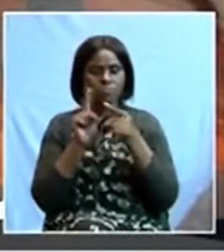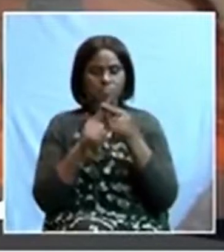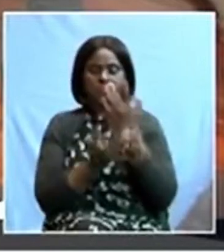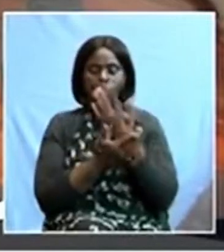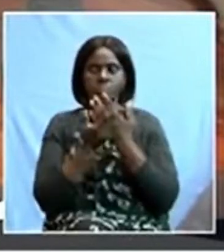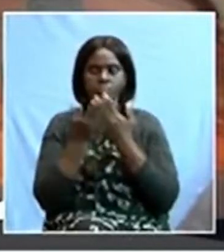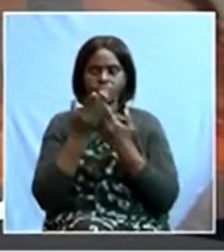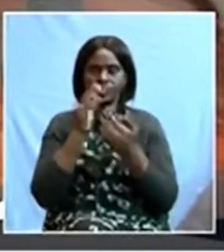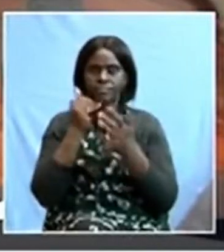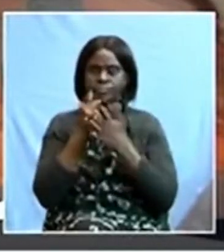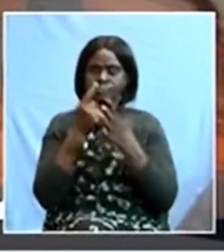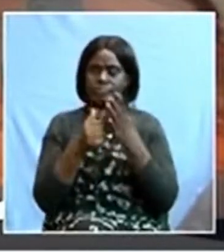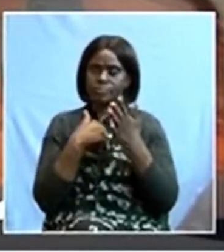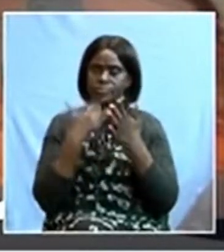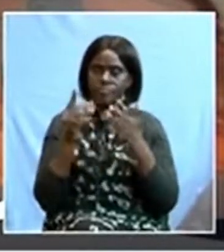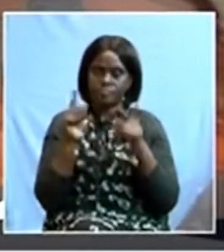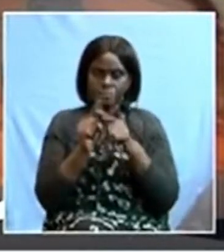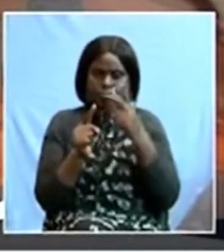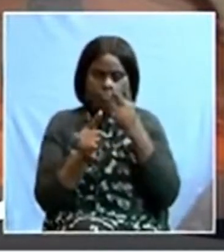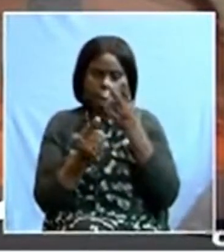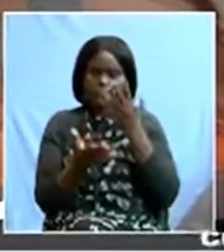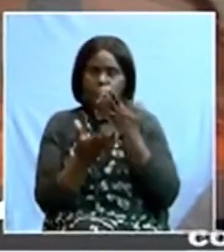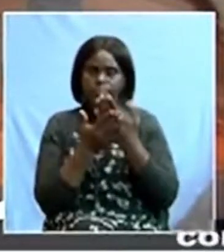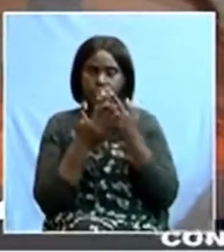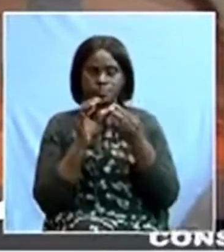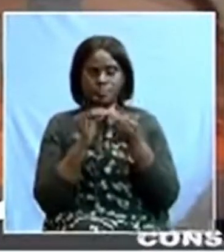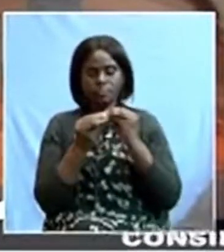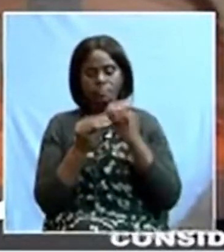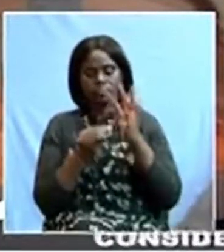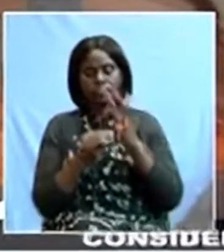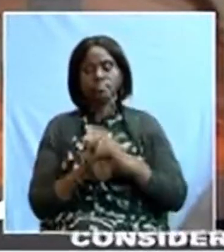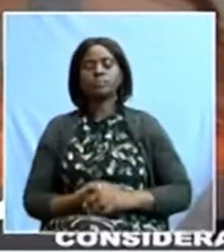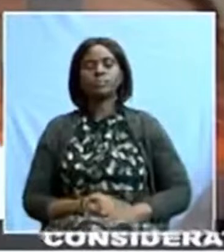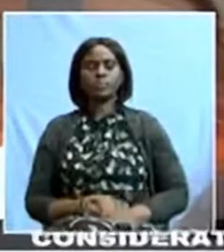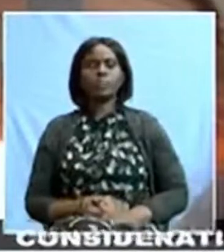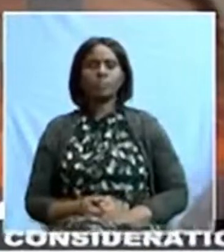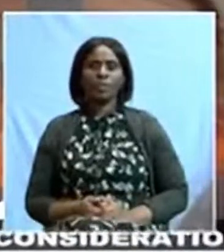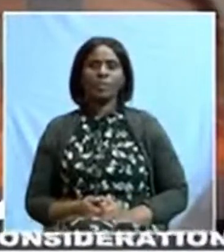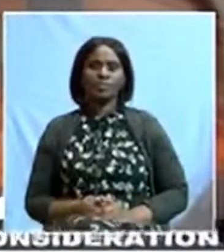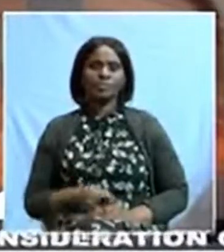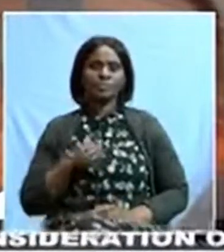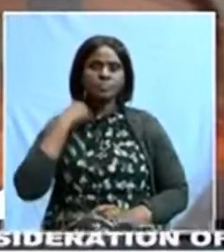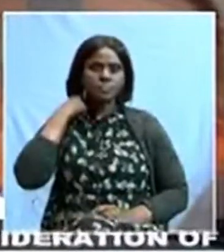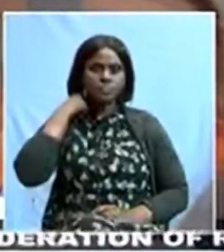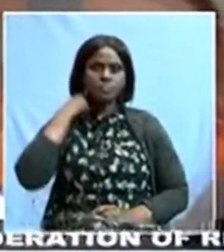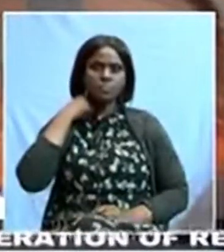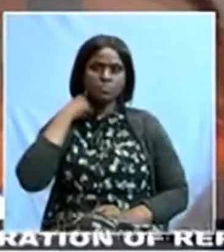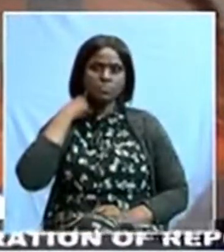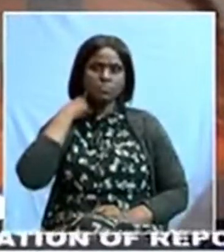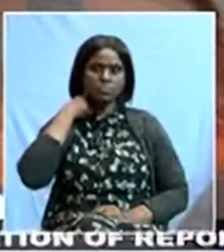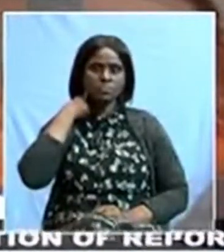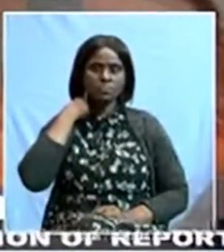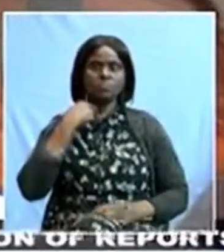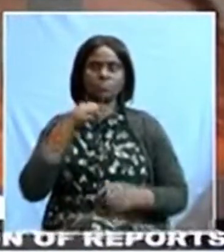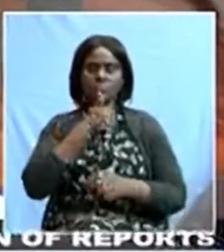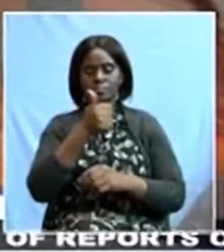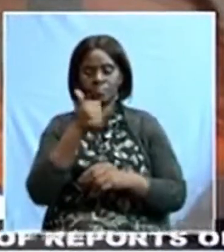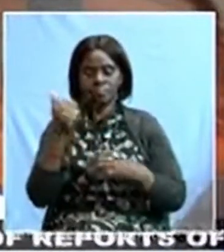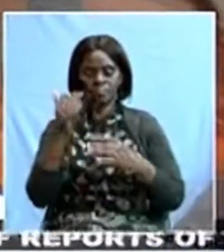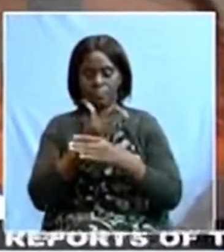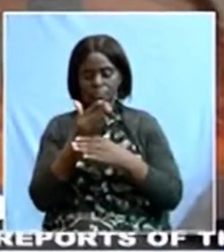enhance compliance. See Appendix 4 for the attachments. Other